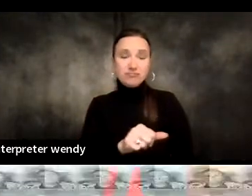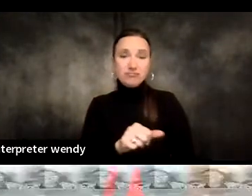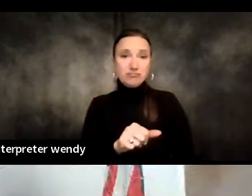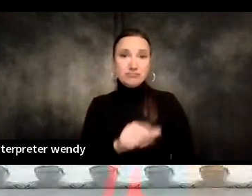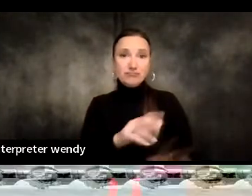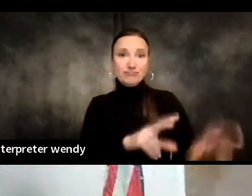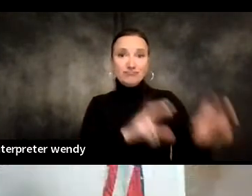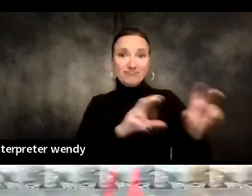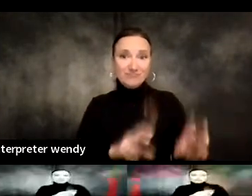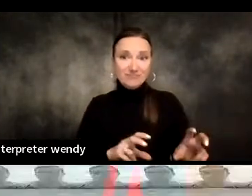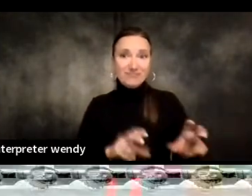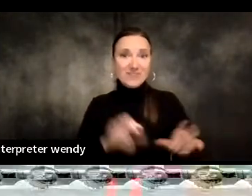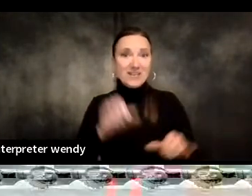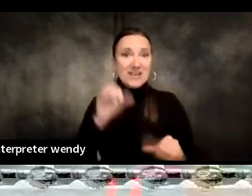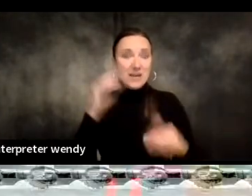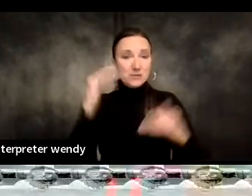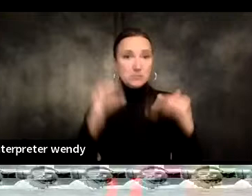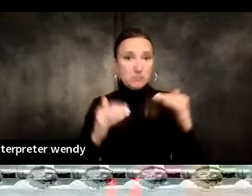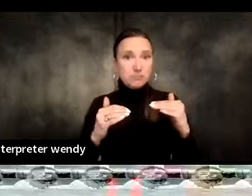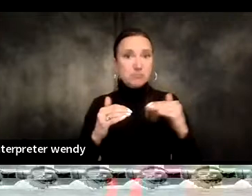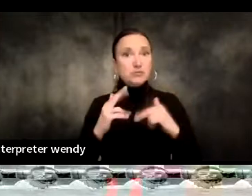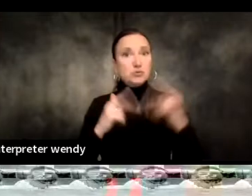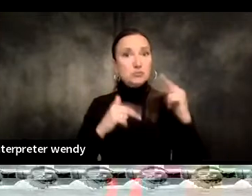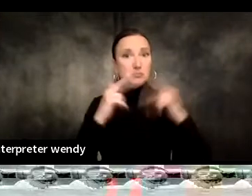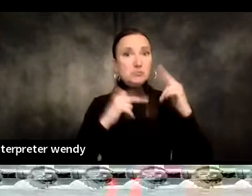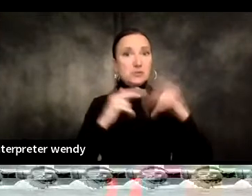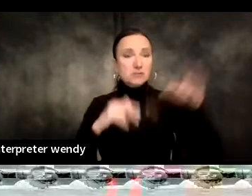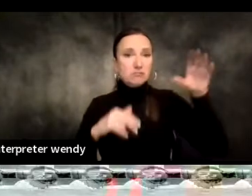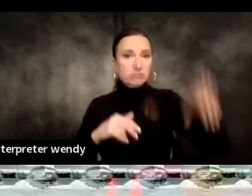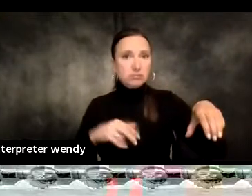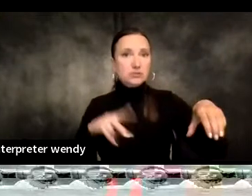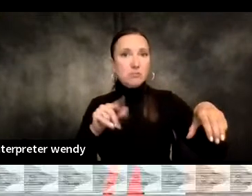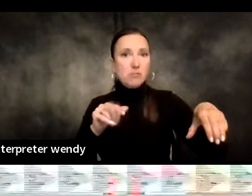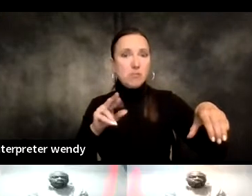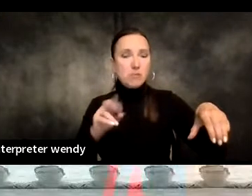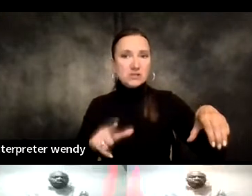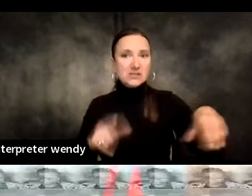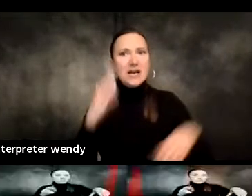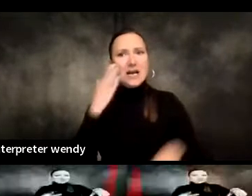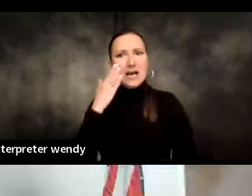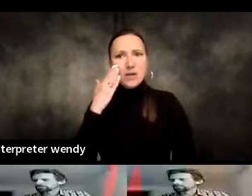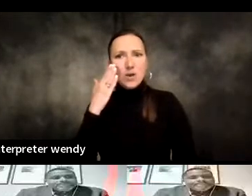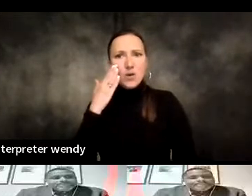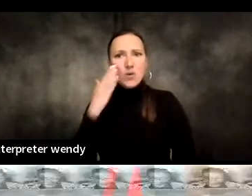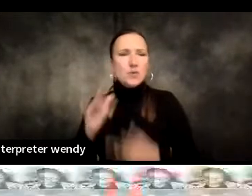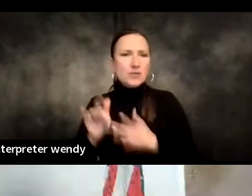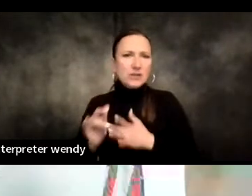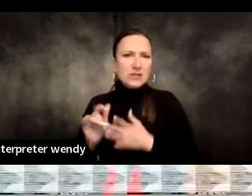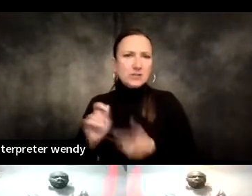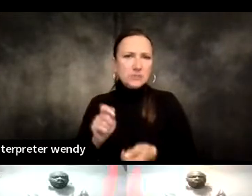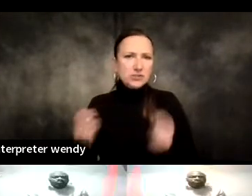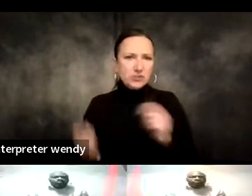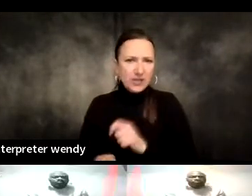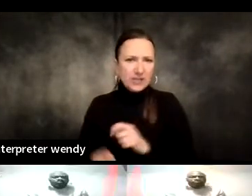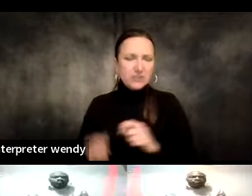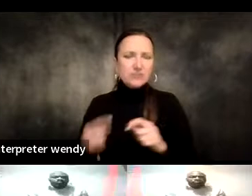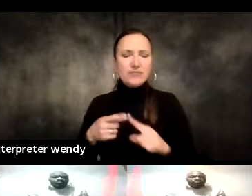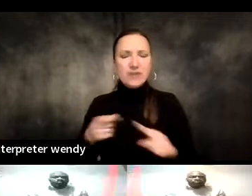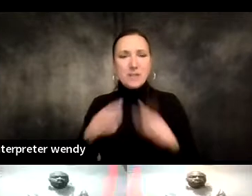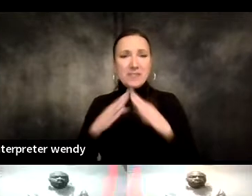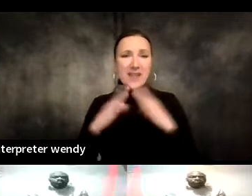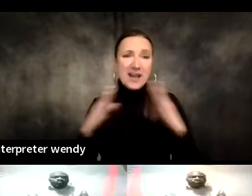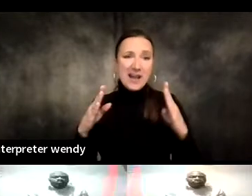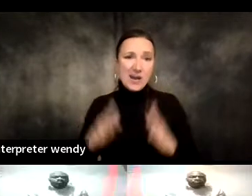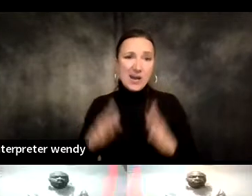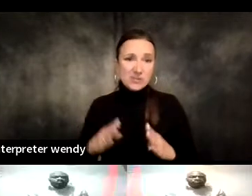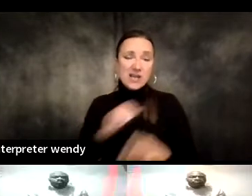it's been right-sized to address building out that entire 2-acre parcel. And I know, of course, there's been leadership change within the Housing Authority board.